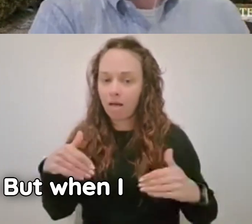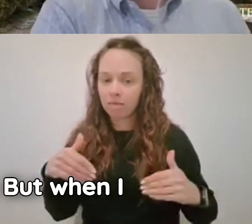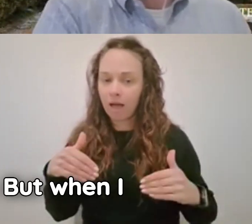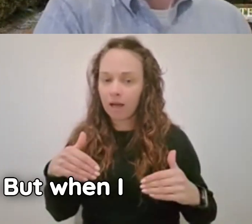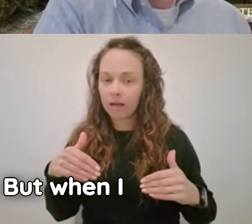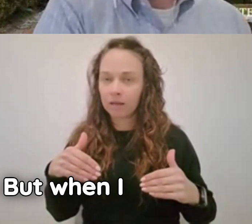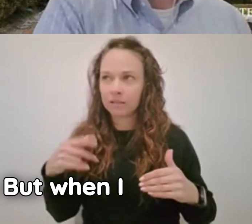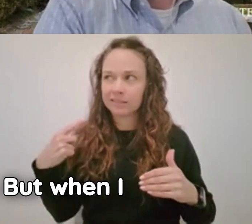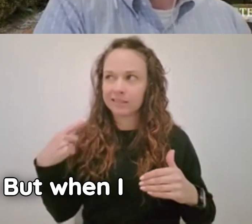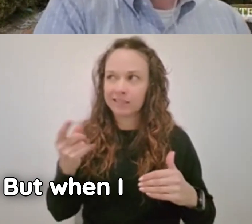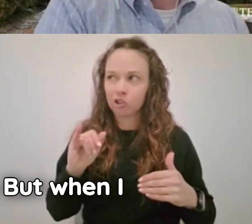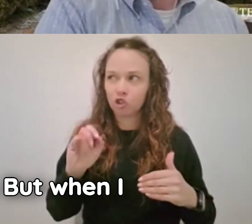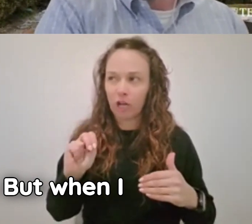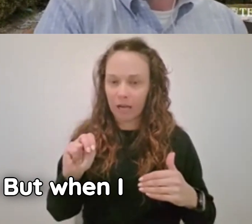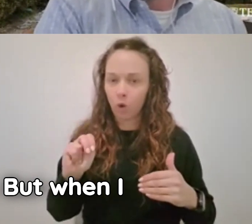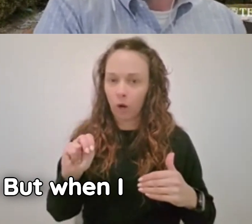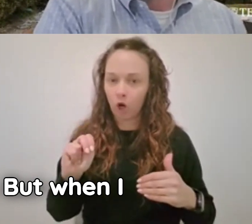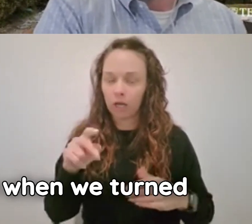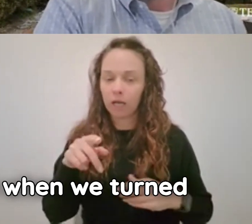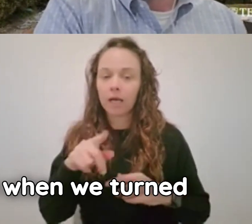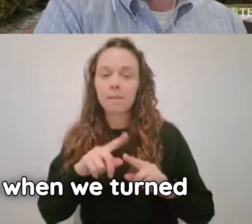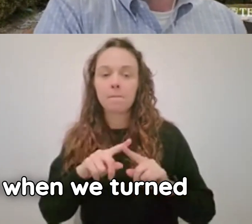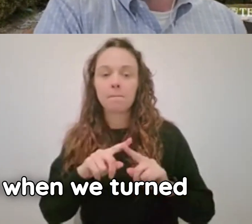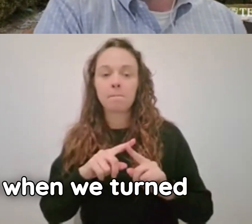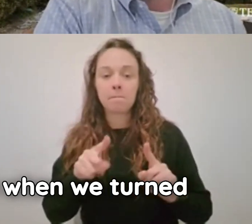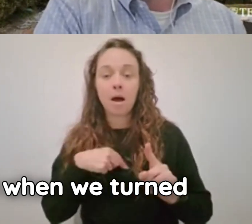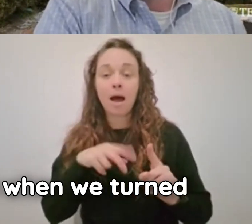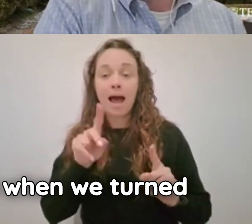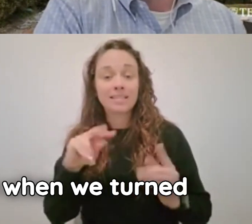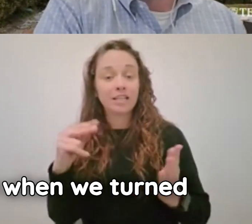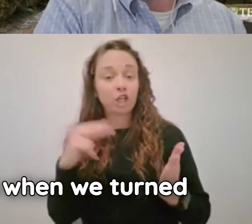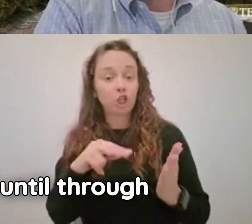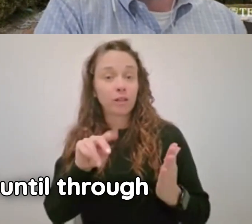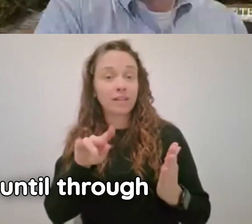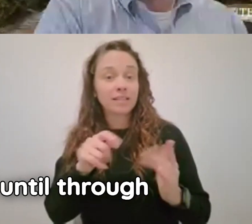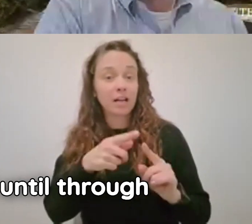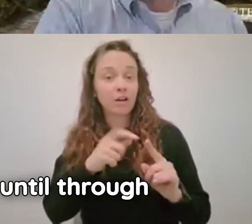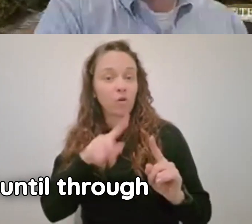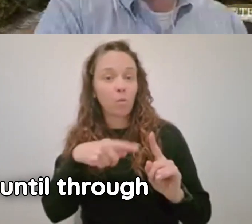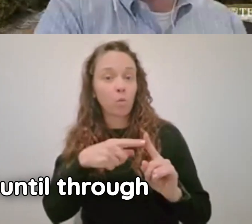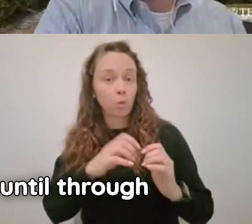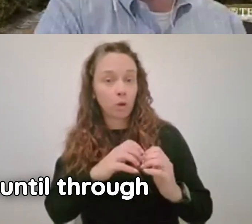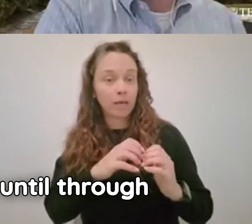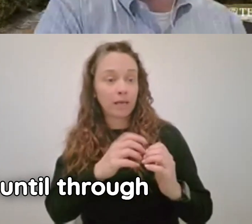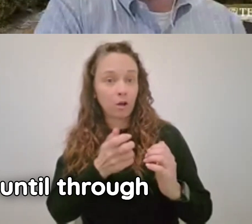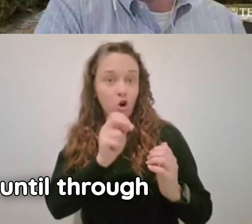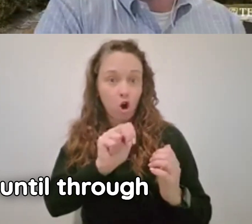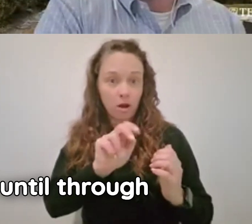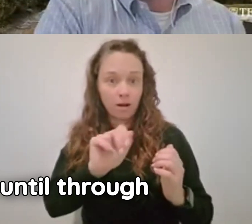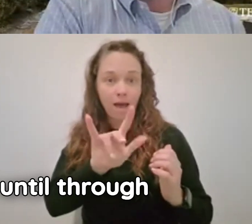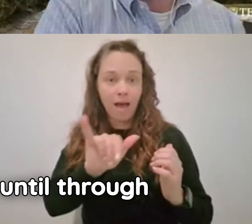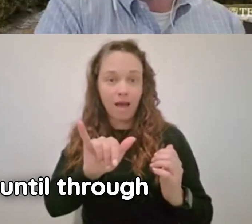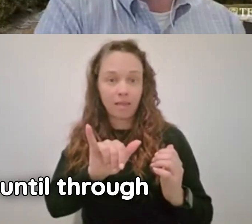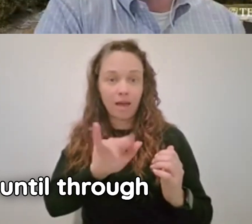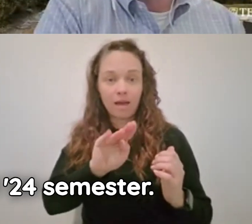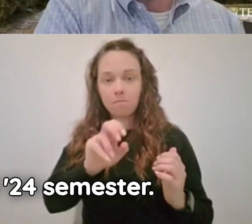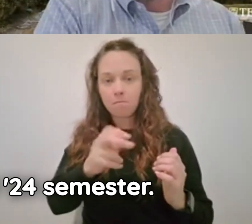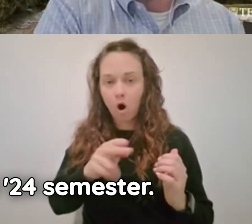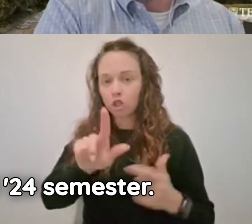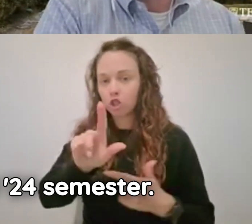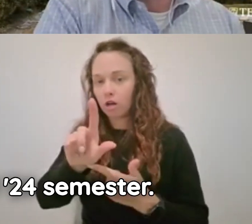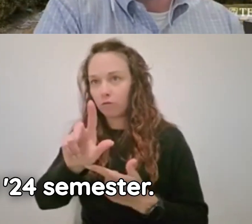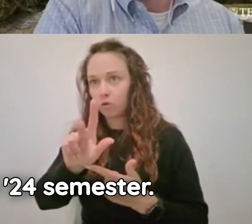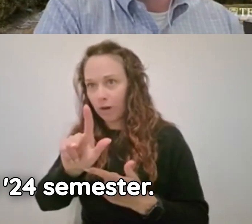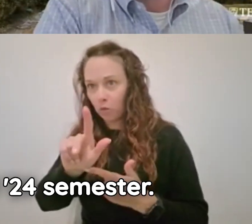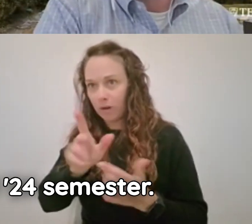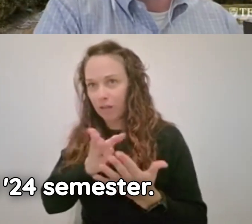since January. But what I did look at the data from when we turned on Ally in March of 23 until through the